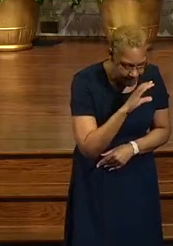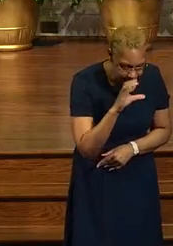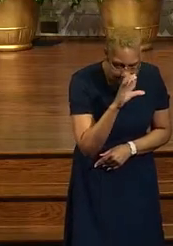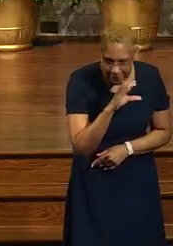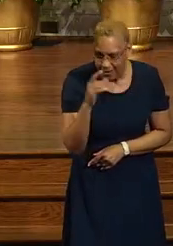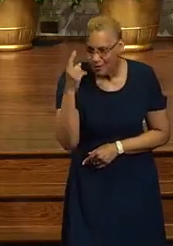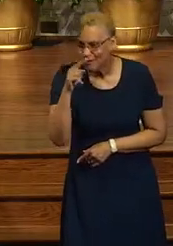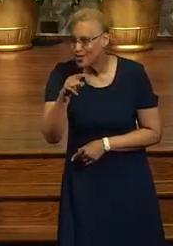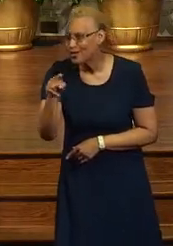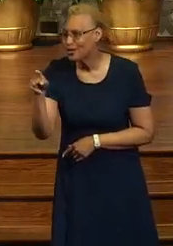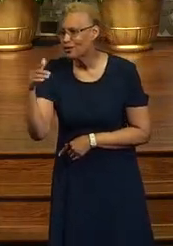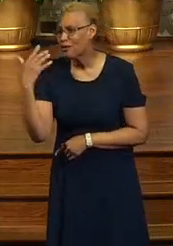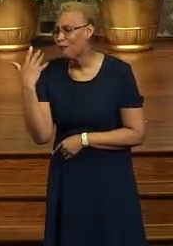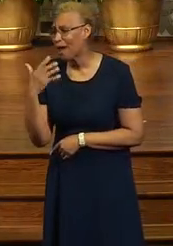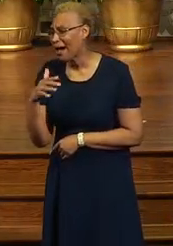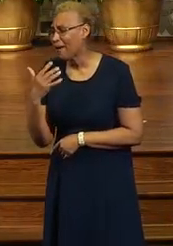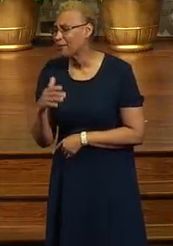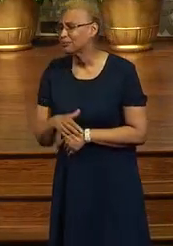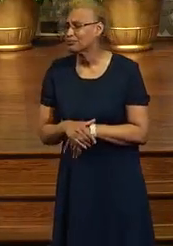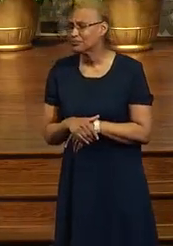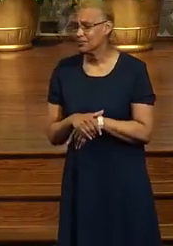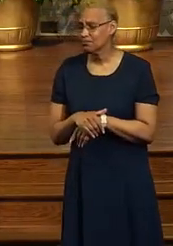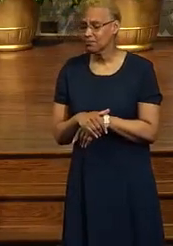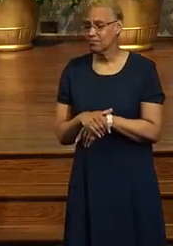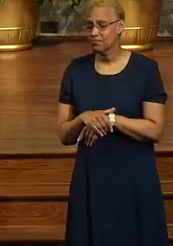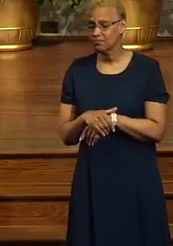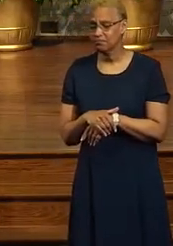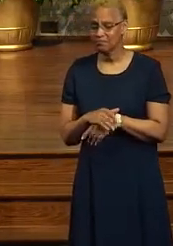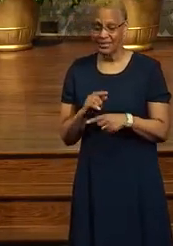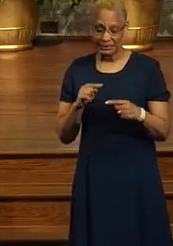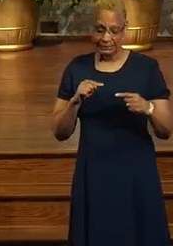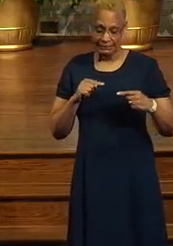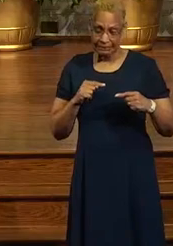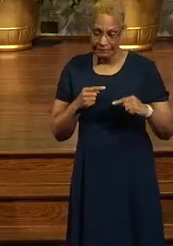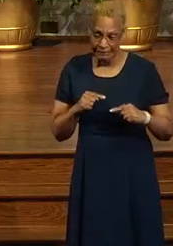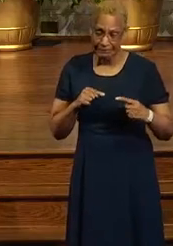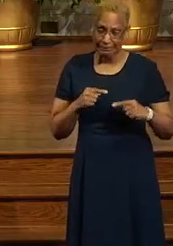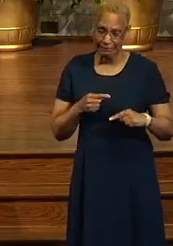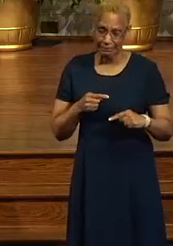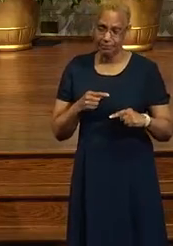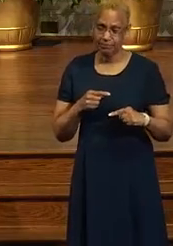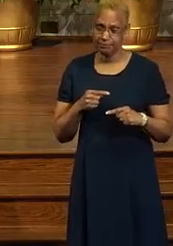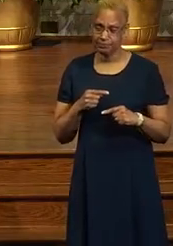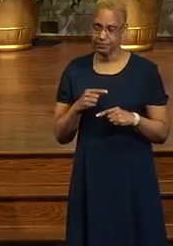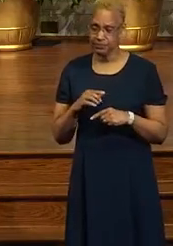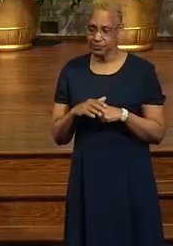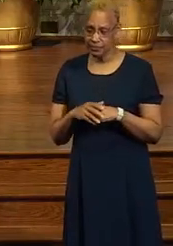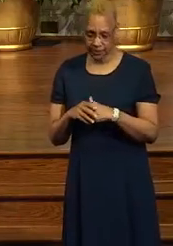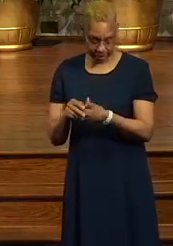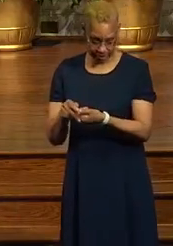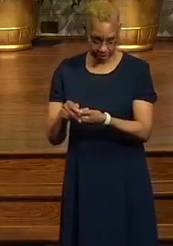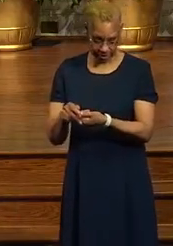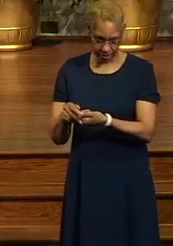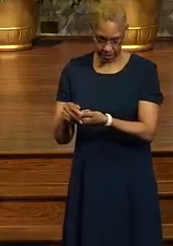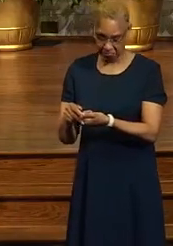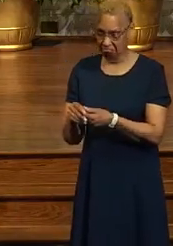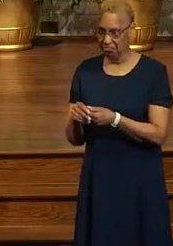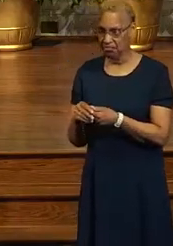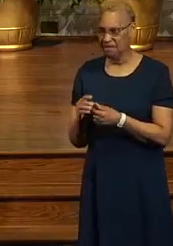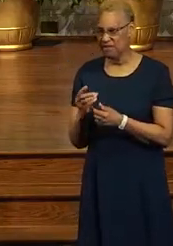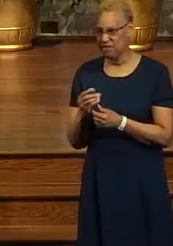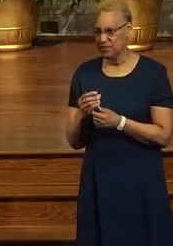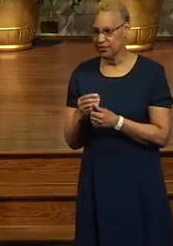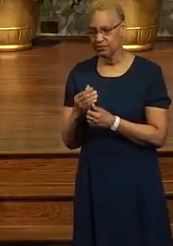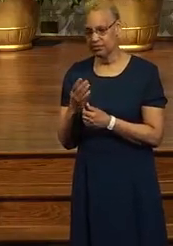He will come after you. You may have suffered pain and disappointment on yesterday.